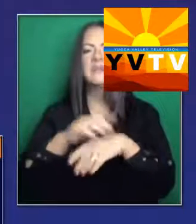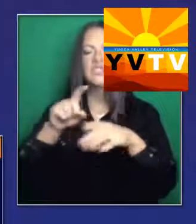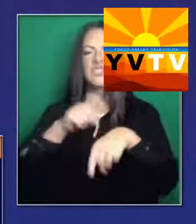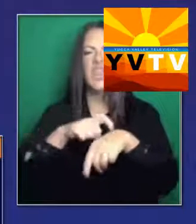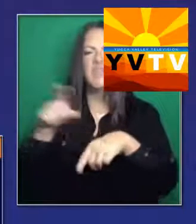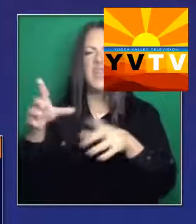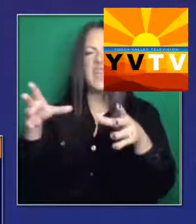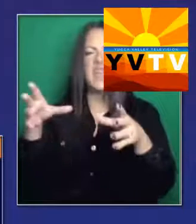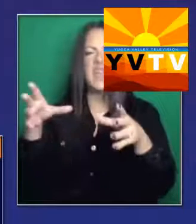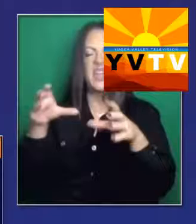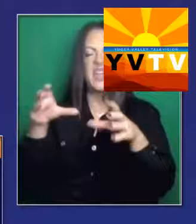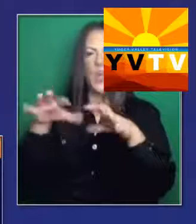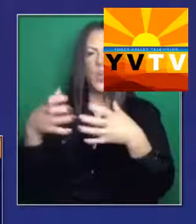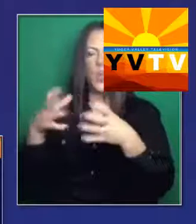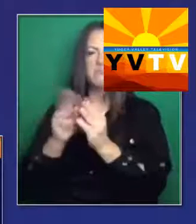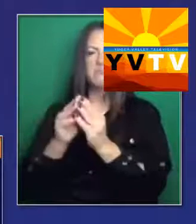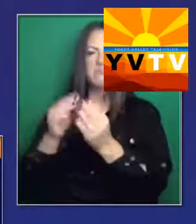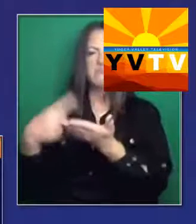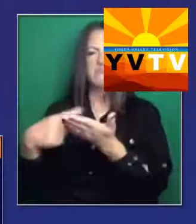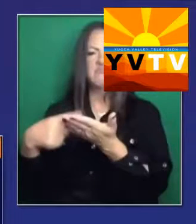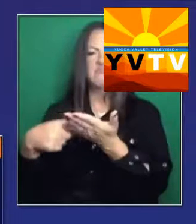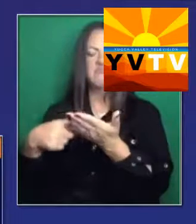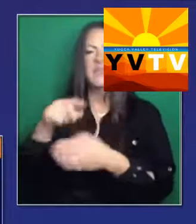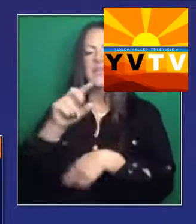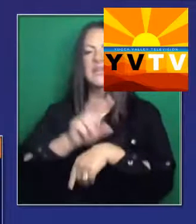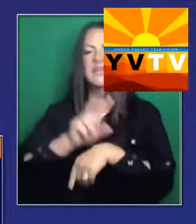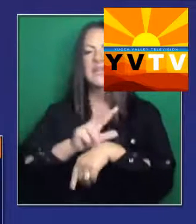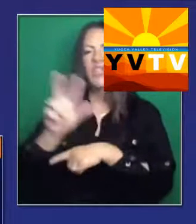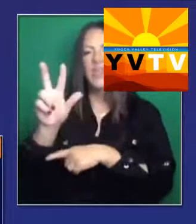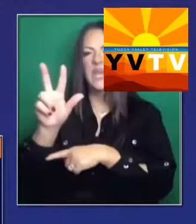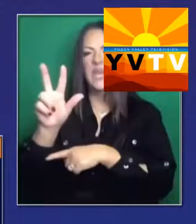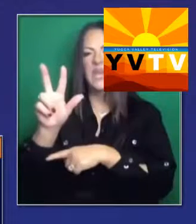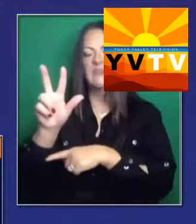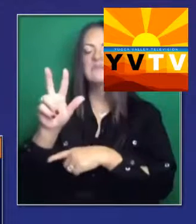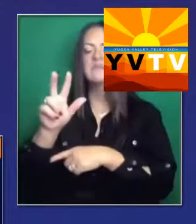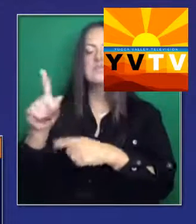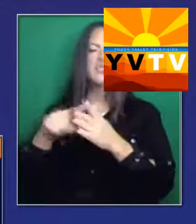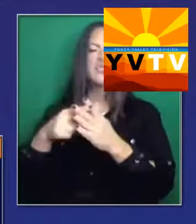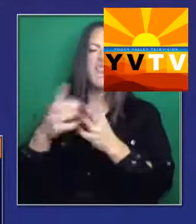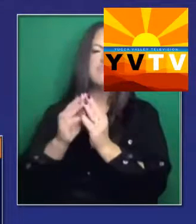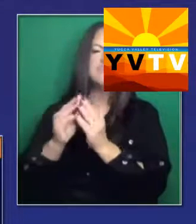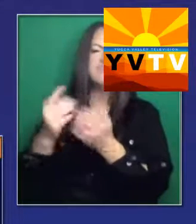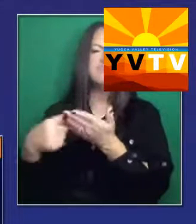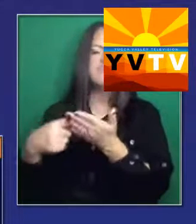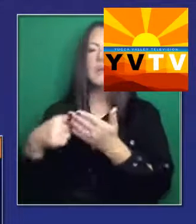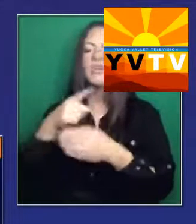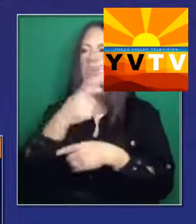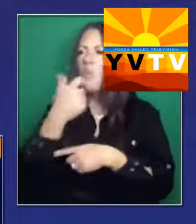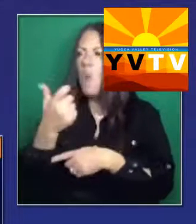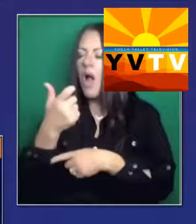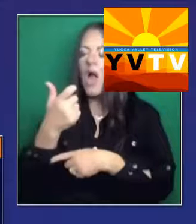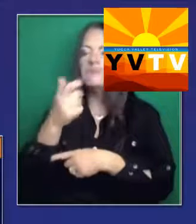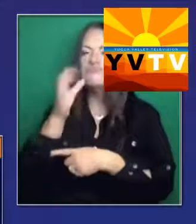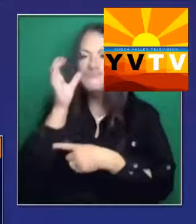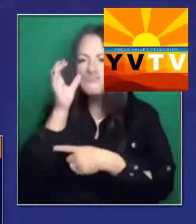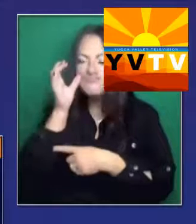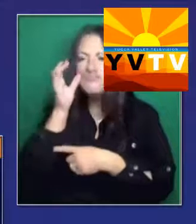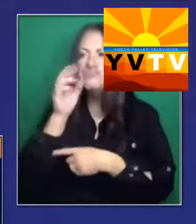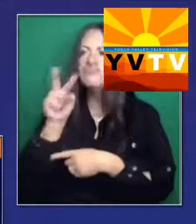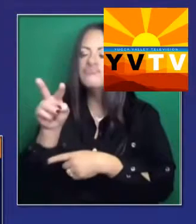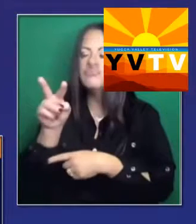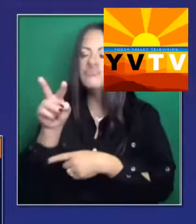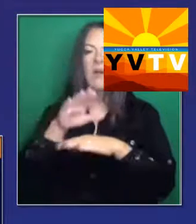COVID19.ca.gov website. If you choose that will send you to the right place to tune in. And this is the Community Vaccine Advisory Committee. I'll remind